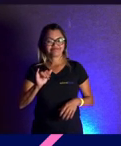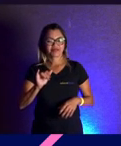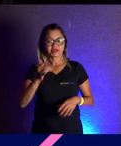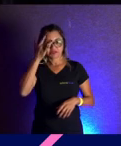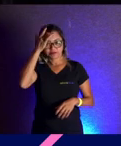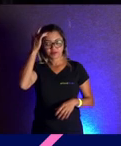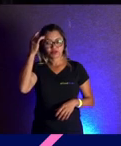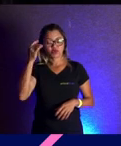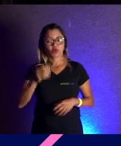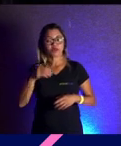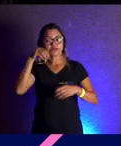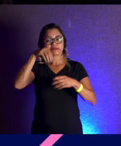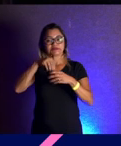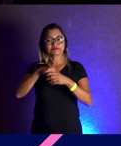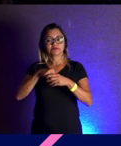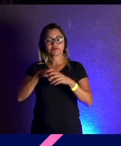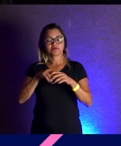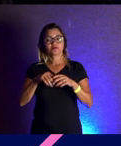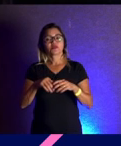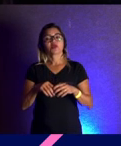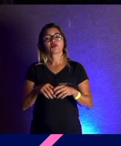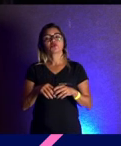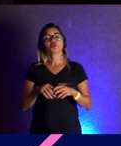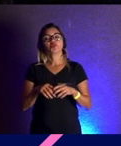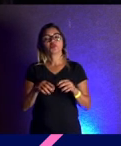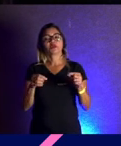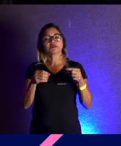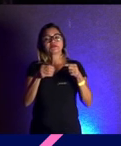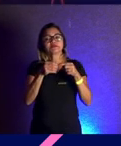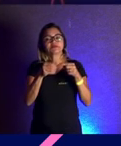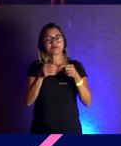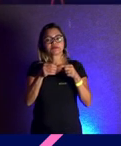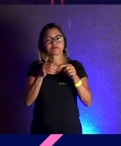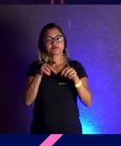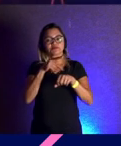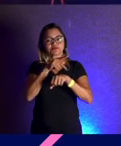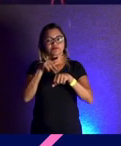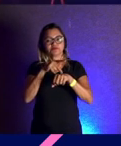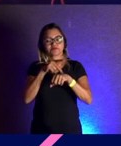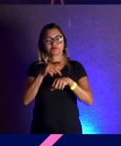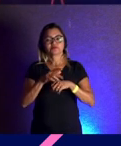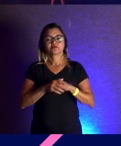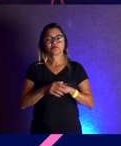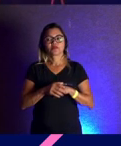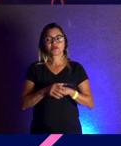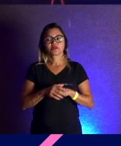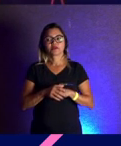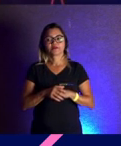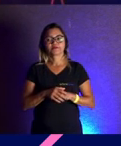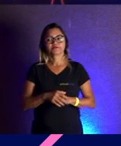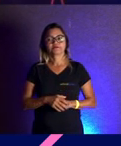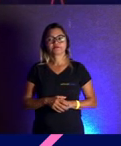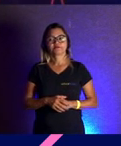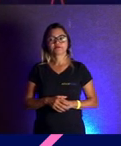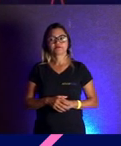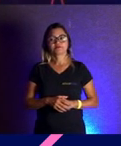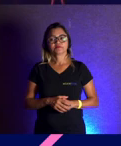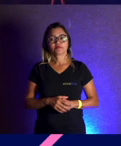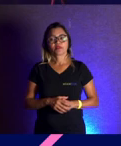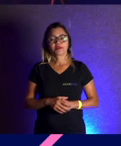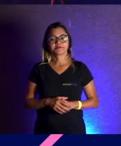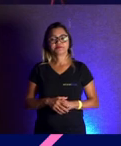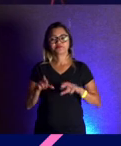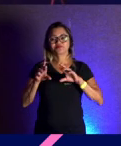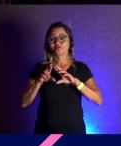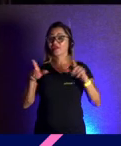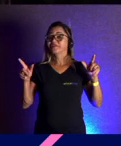village, out in Texas, they said, well, look, we're only half staff. Sorry, we didn't get it all. They write it back. That's the system. Get to Kinshasa. And then